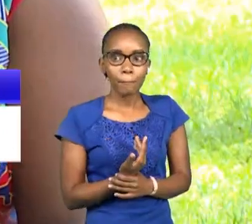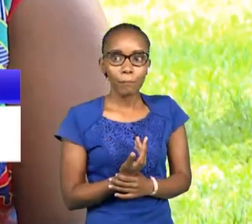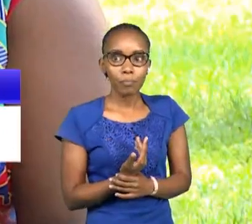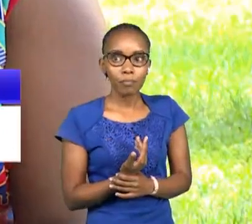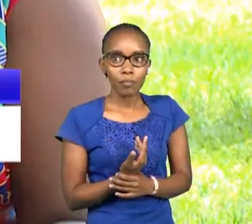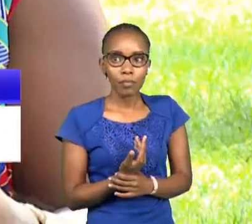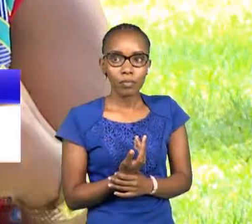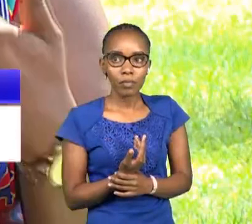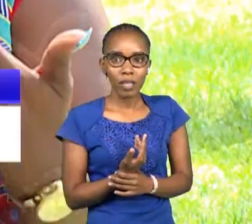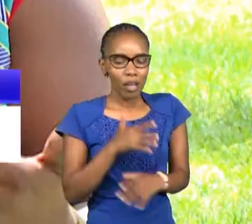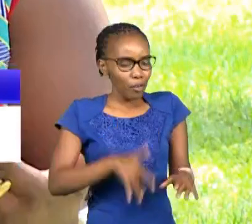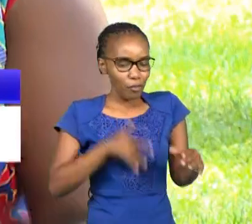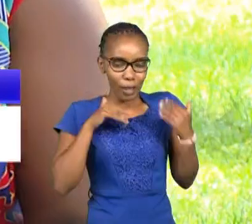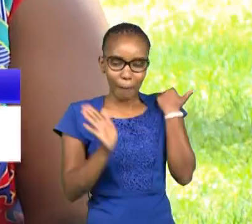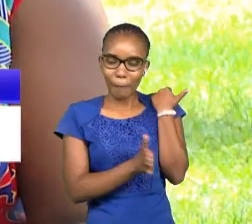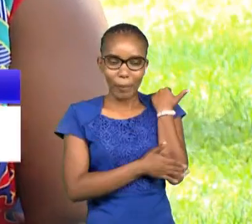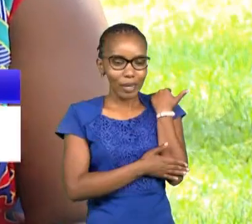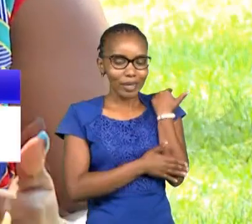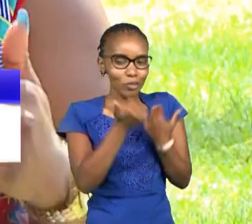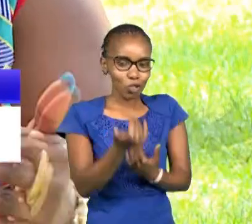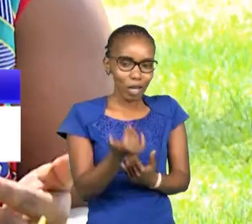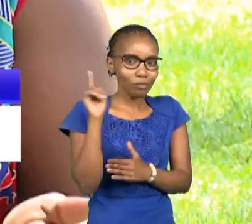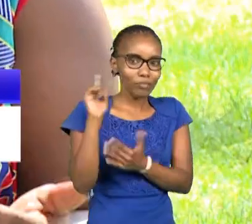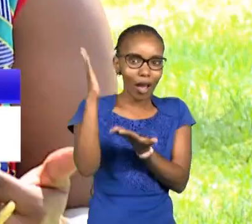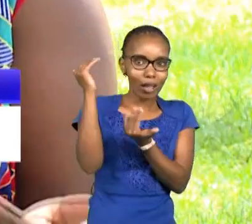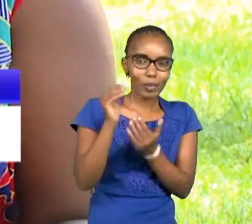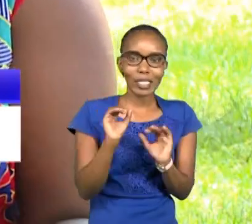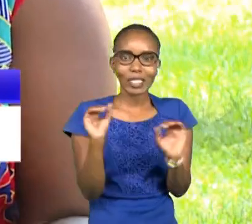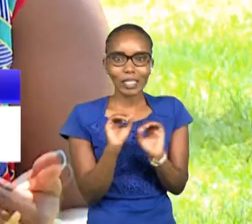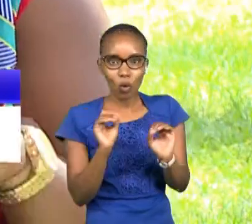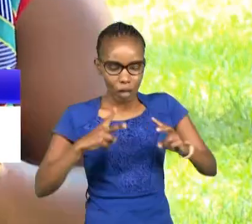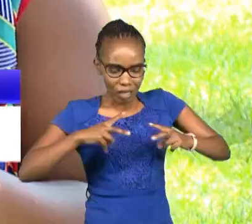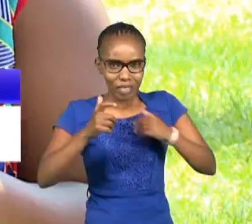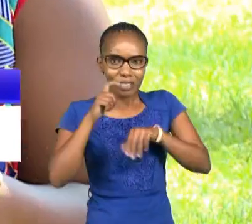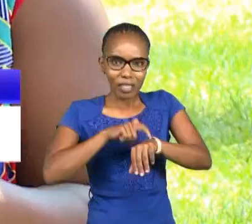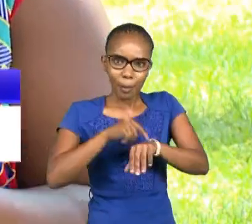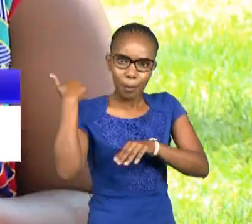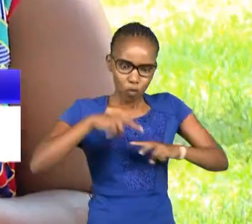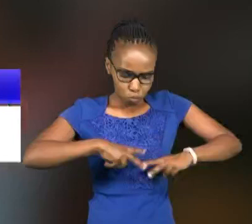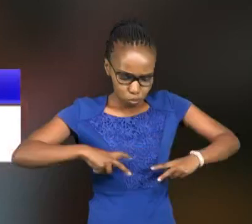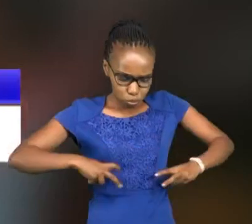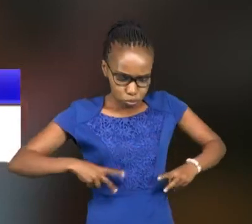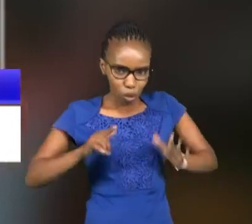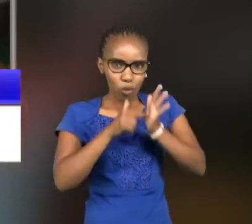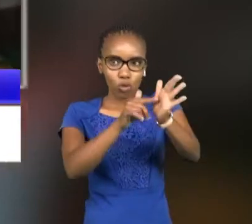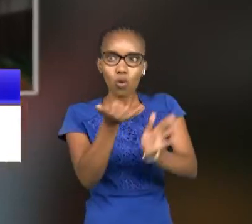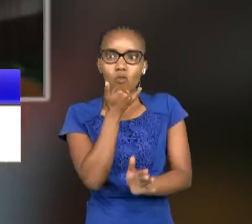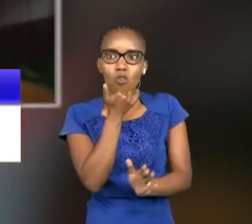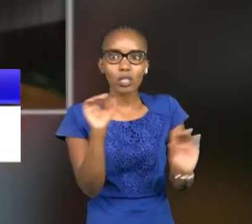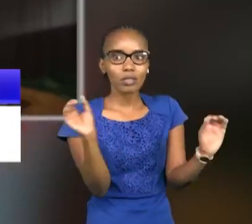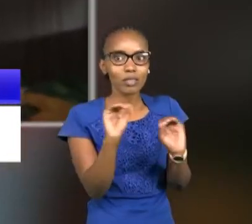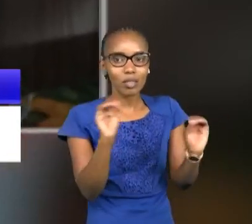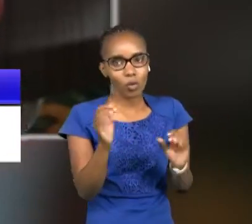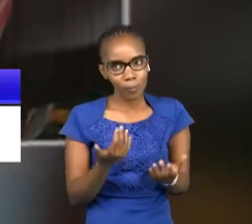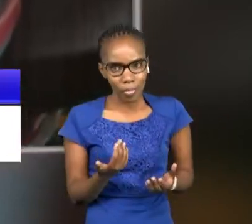very disheartening because this is not the child you are expecting, and none of the scans indicated that there was anything wrong with her. So to find that